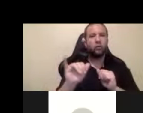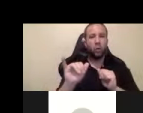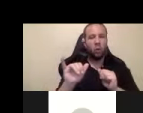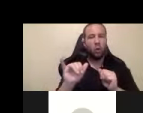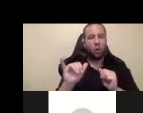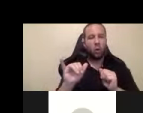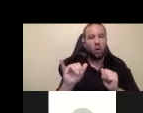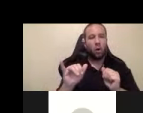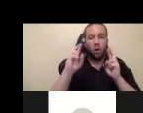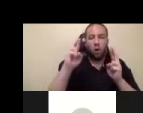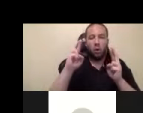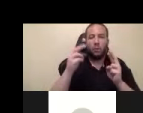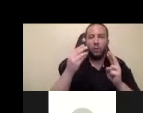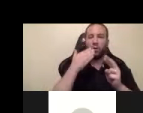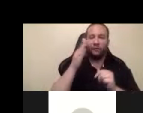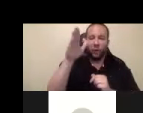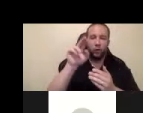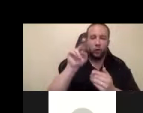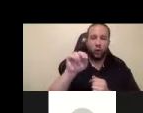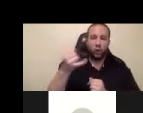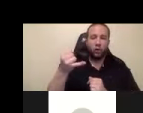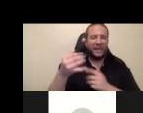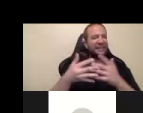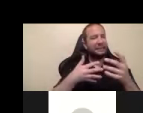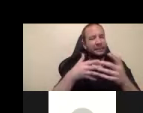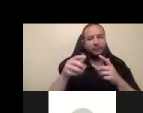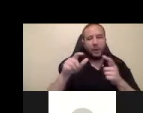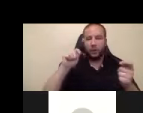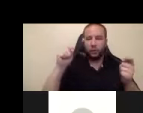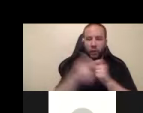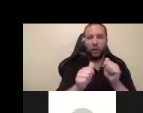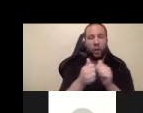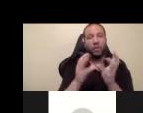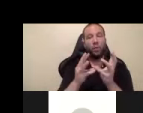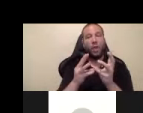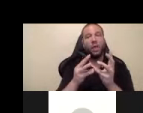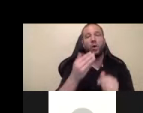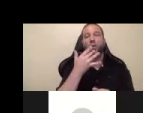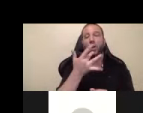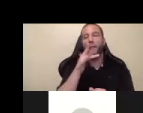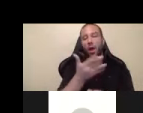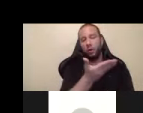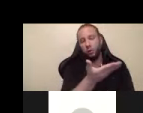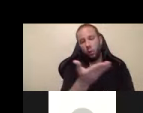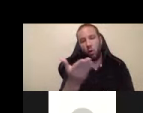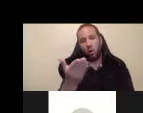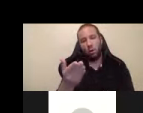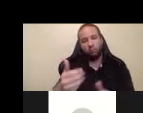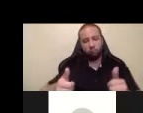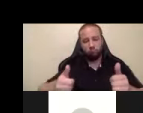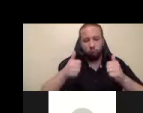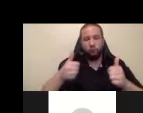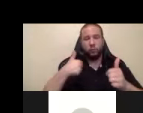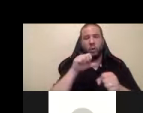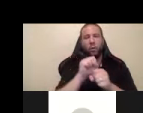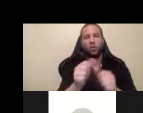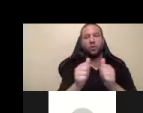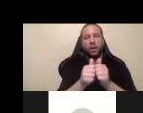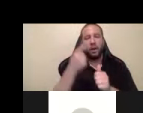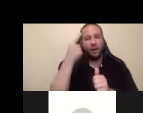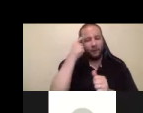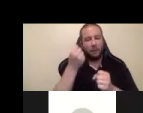good future in New Jersey despite the changes that are coming. So good luck to you, and we'll work together for quite a